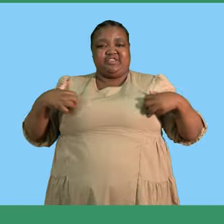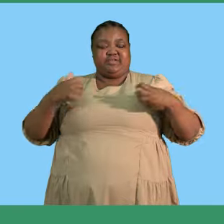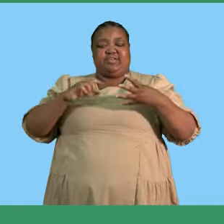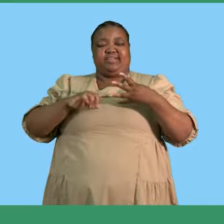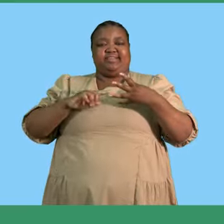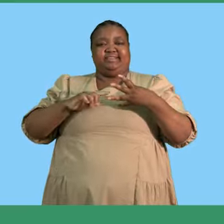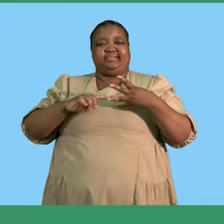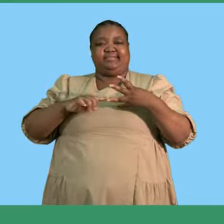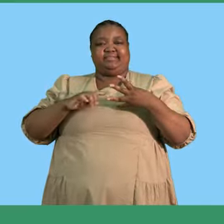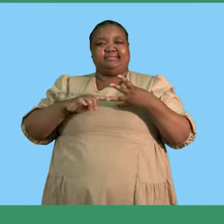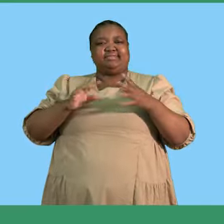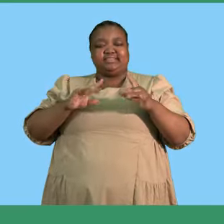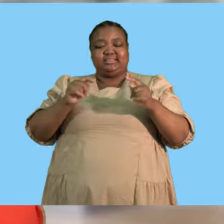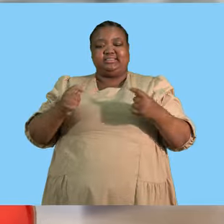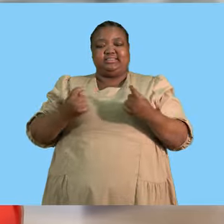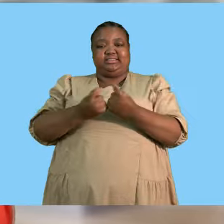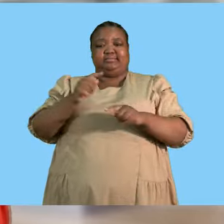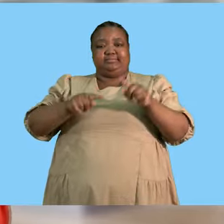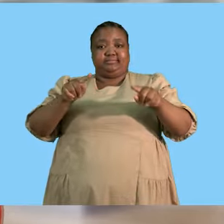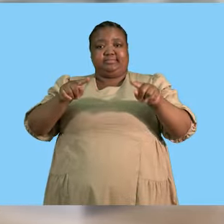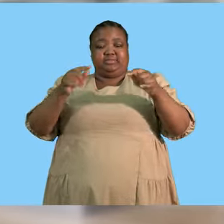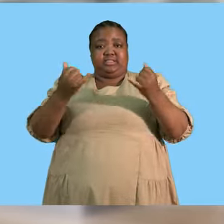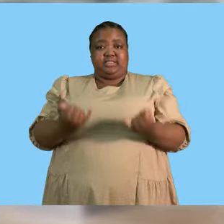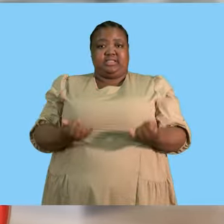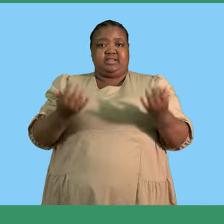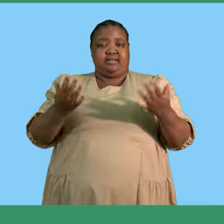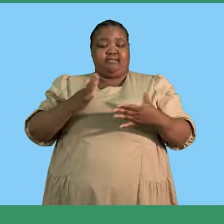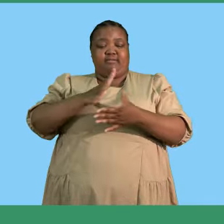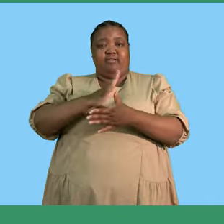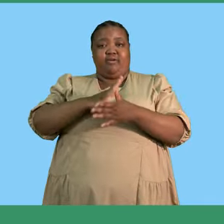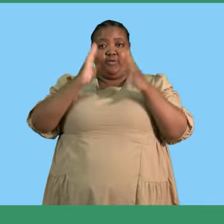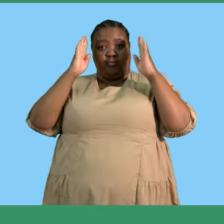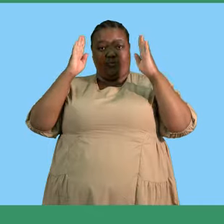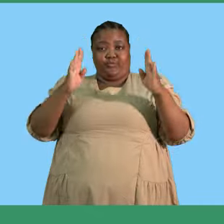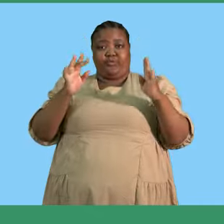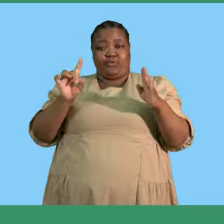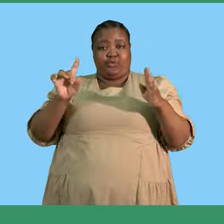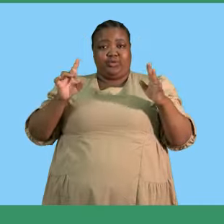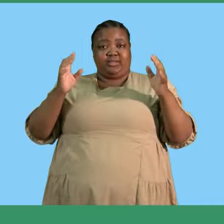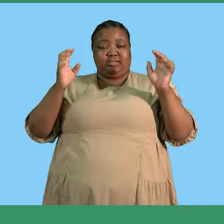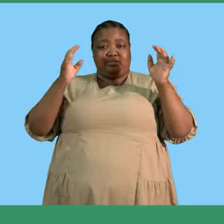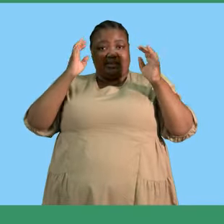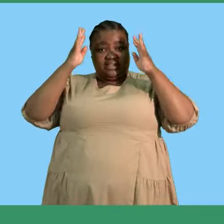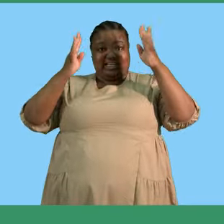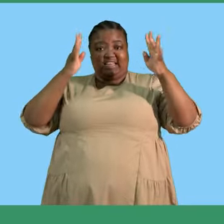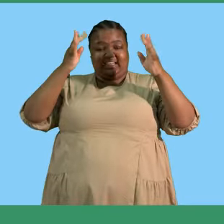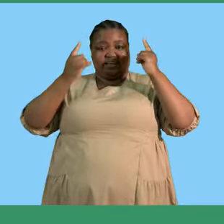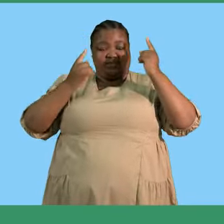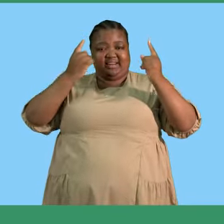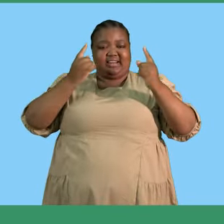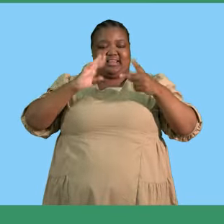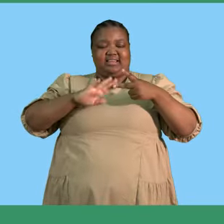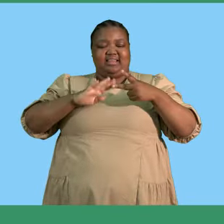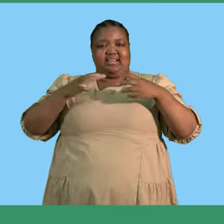But the purpose for this lesson will be to focus on creative thinking as well as stress, change, and